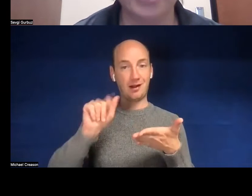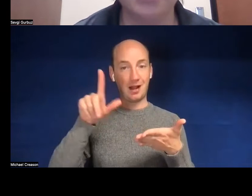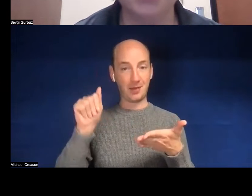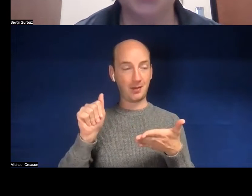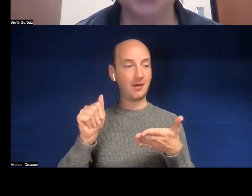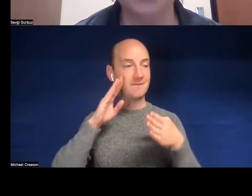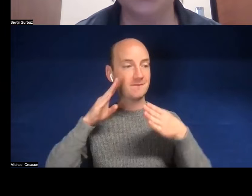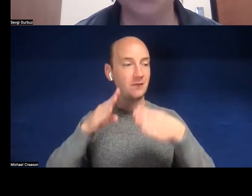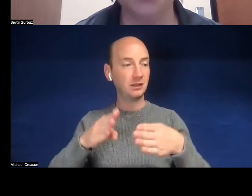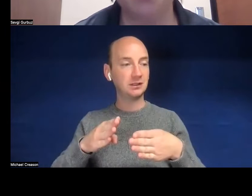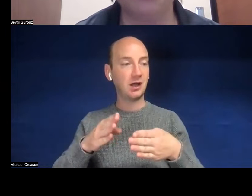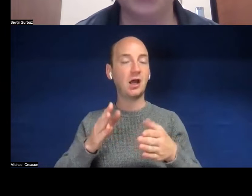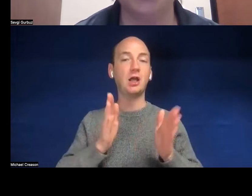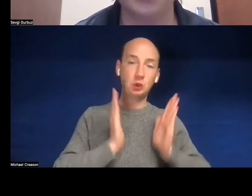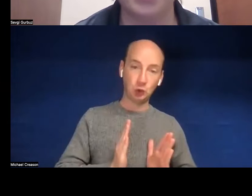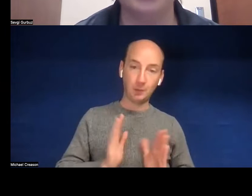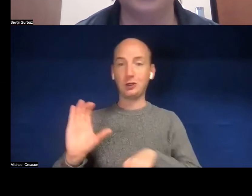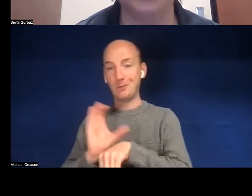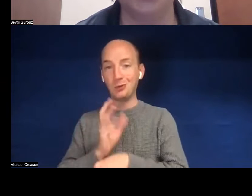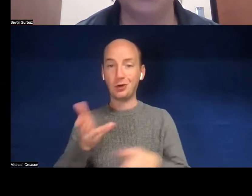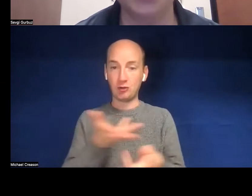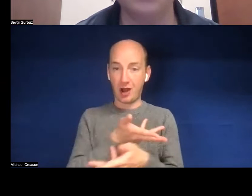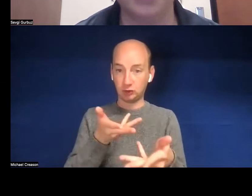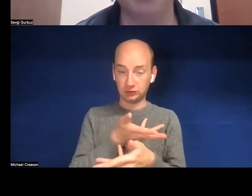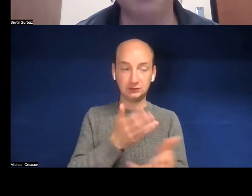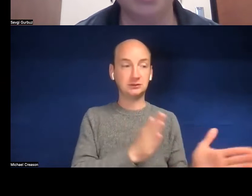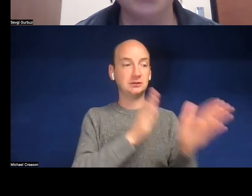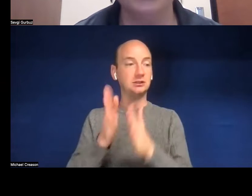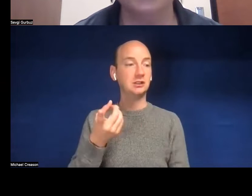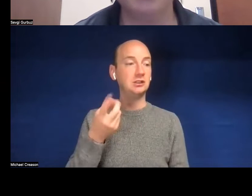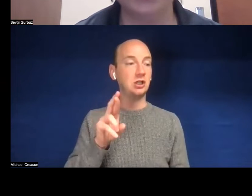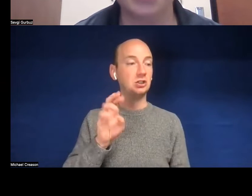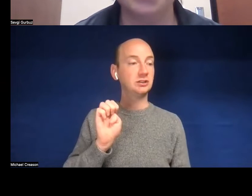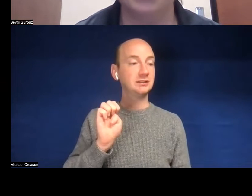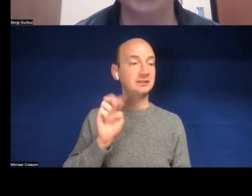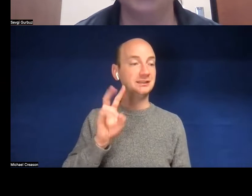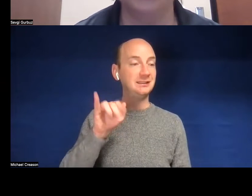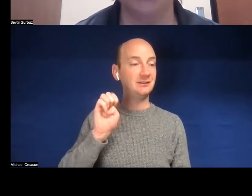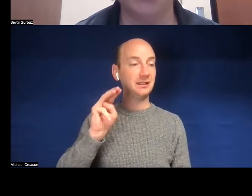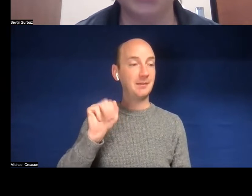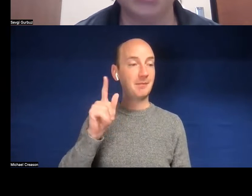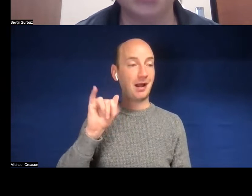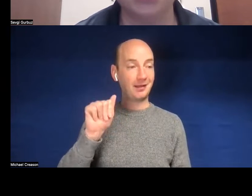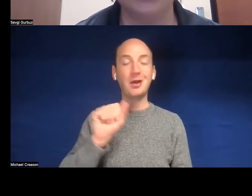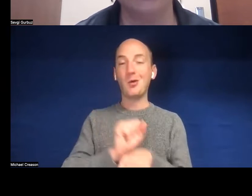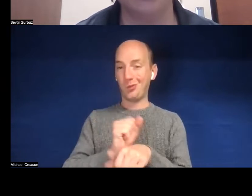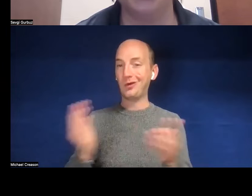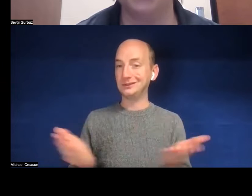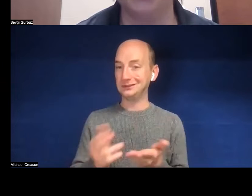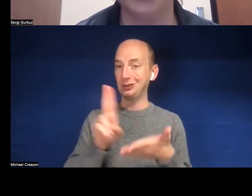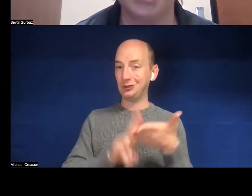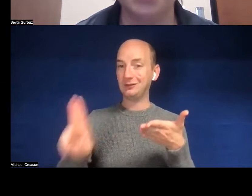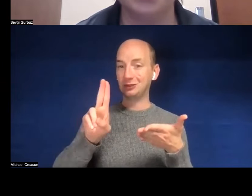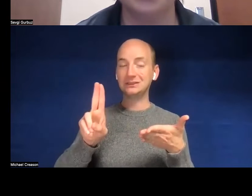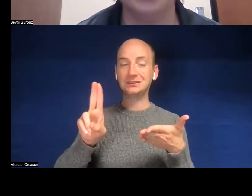Evie Malaia, who is also a professor at the University of Alabama, specializing in neurolinguistics,